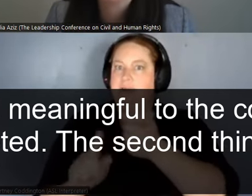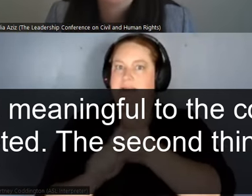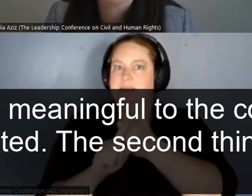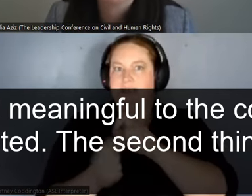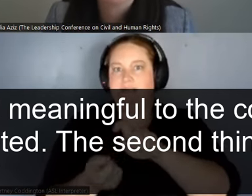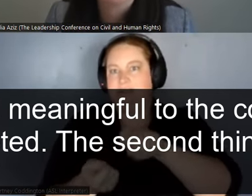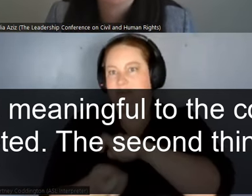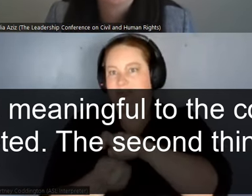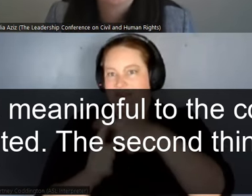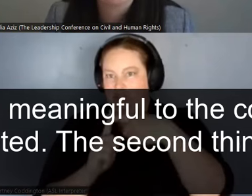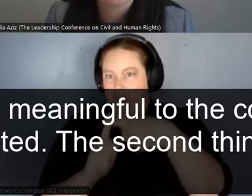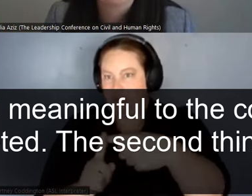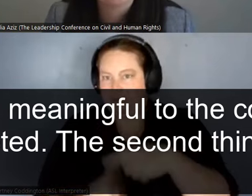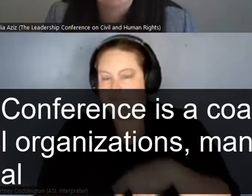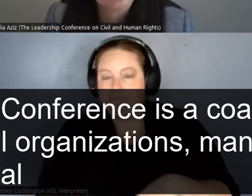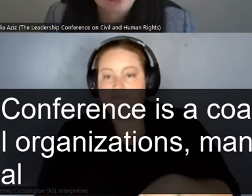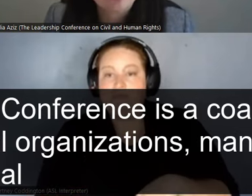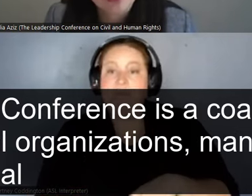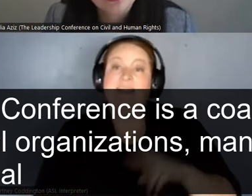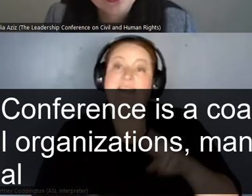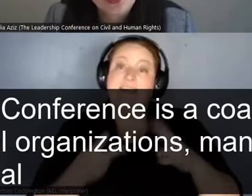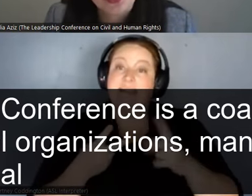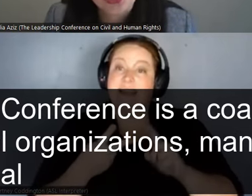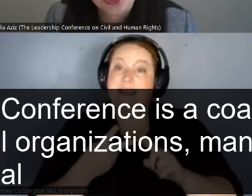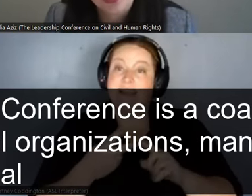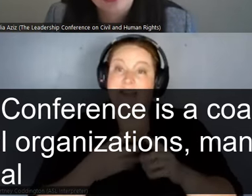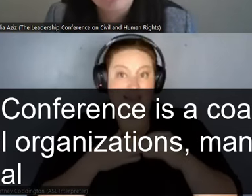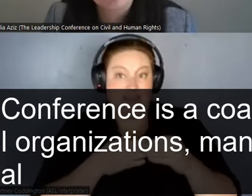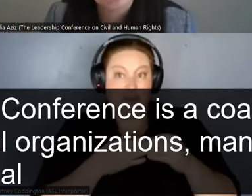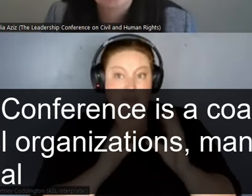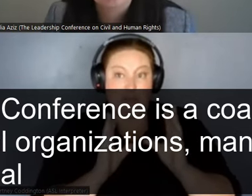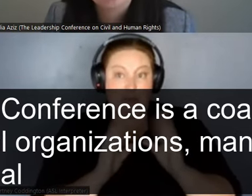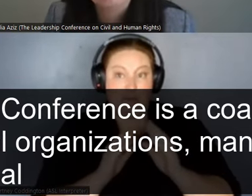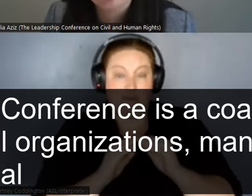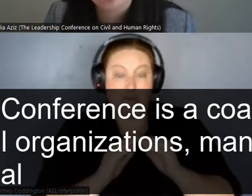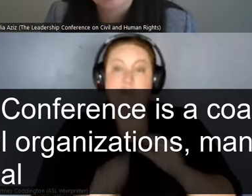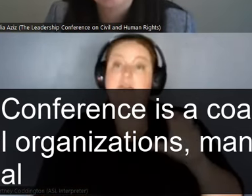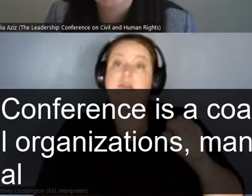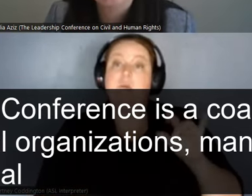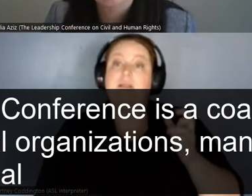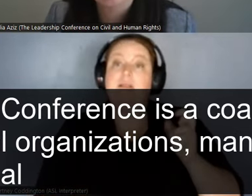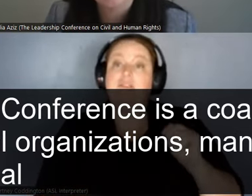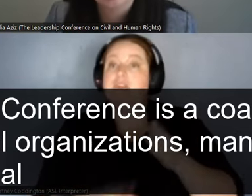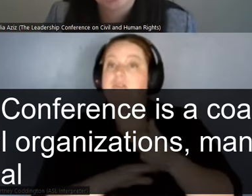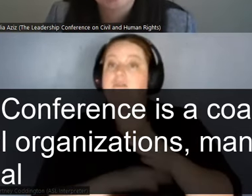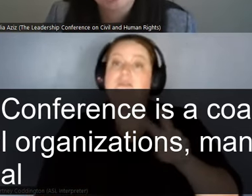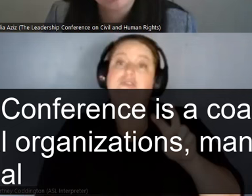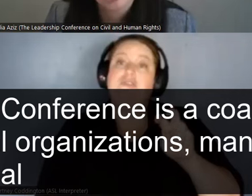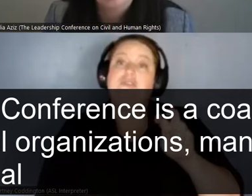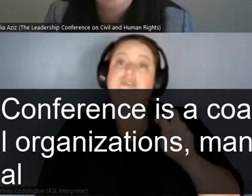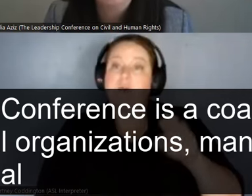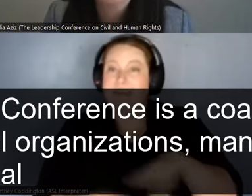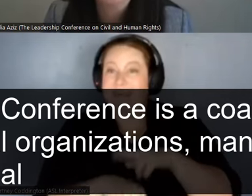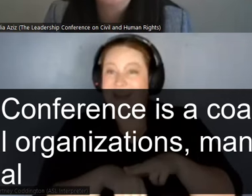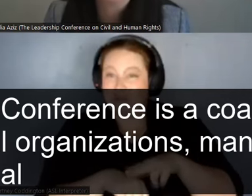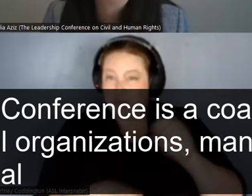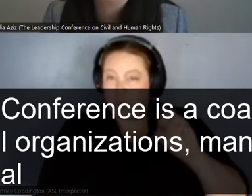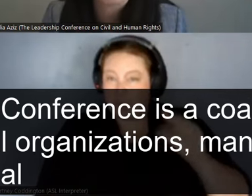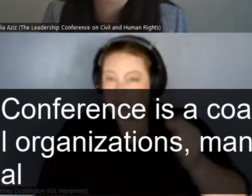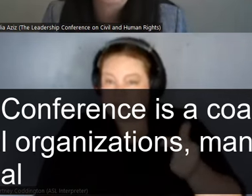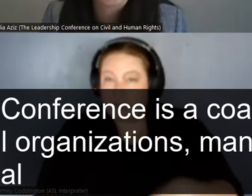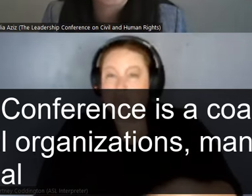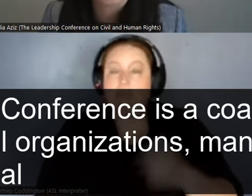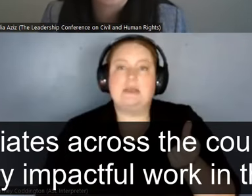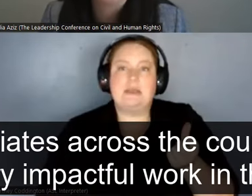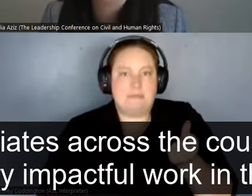The second thing that we can do, the Leadership Conference is a coalition of over 240 national organizations, many of